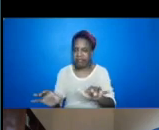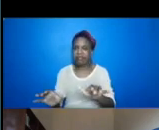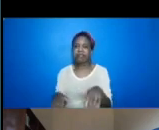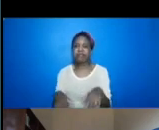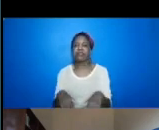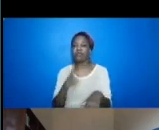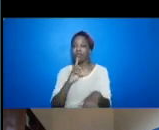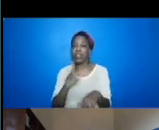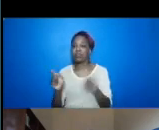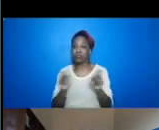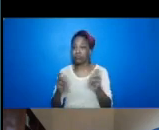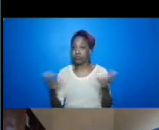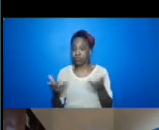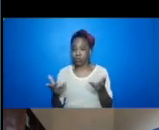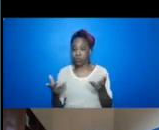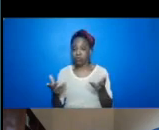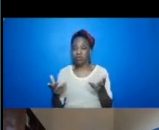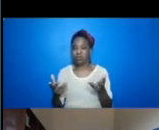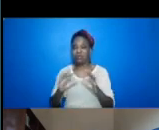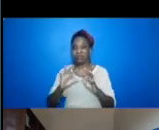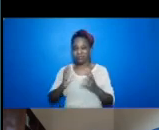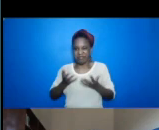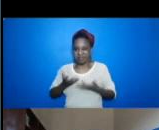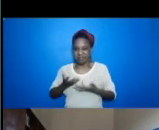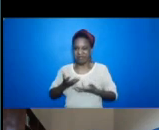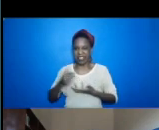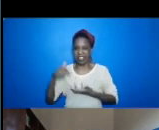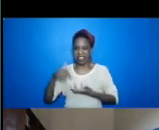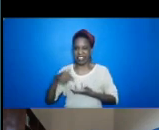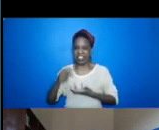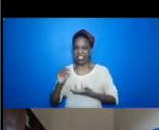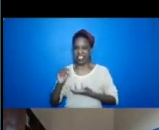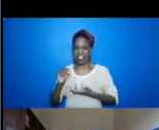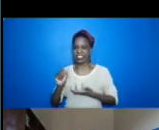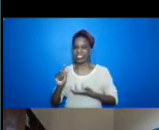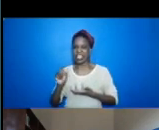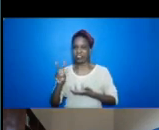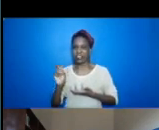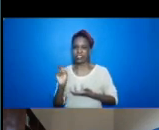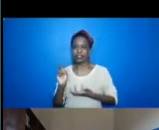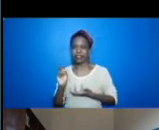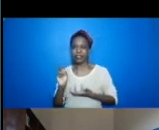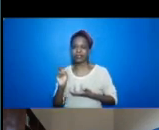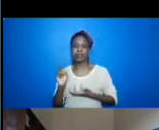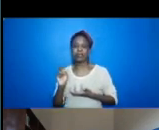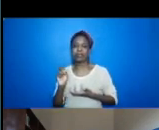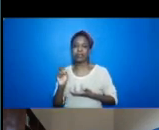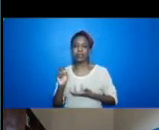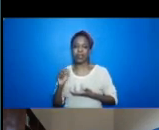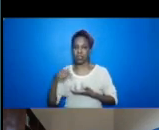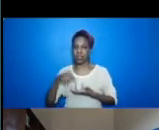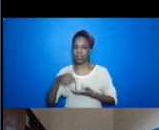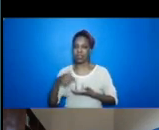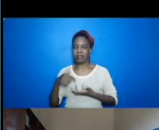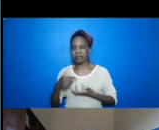those narratives are embedded with lines of force and power. So narratives hold within them social hierarchies